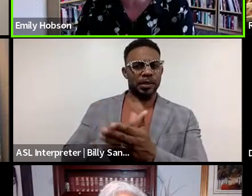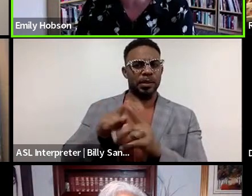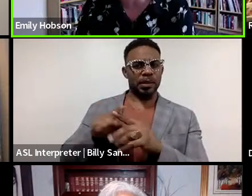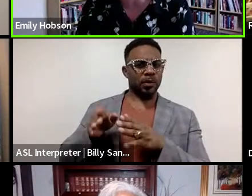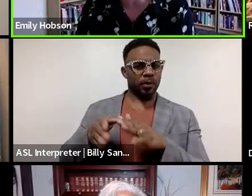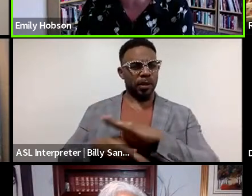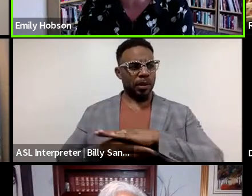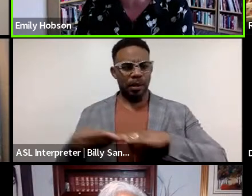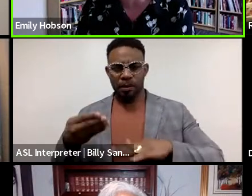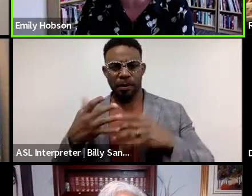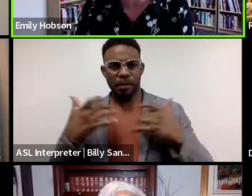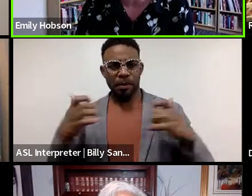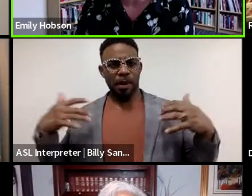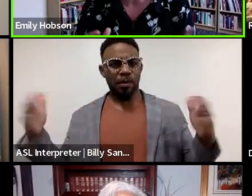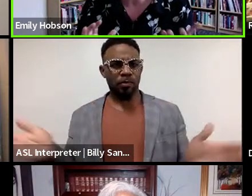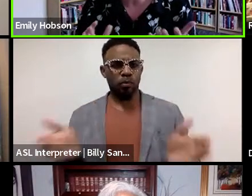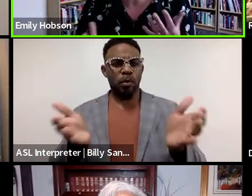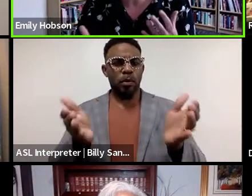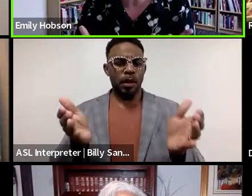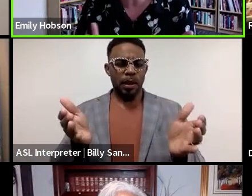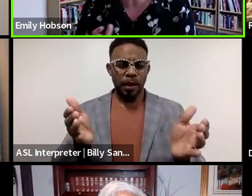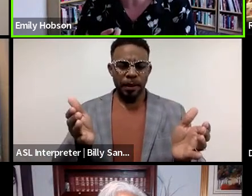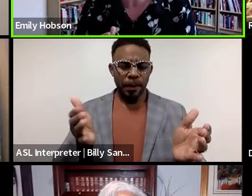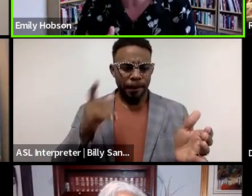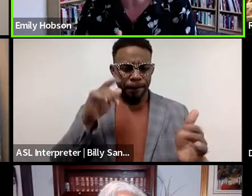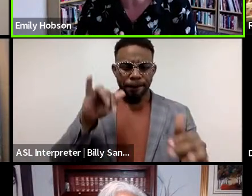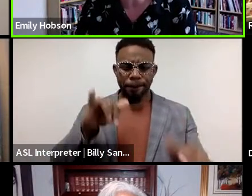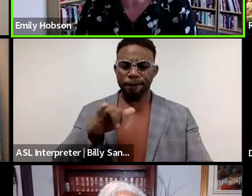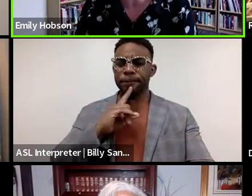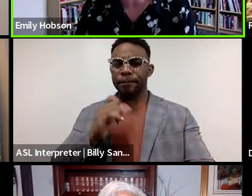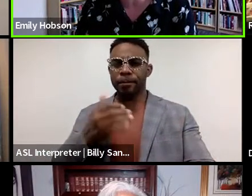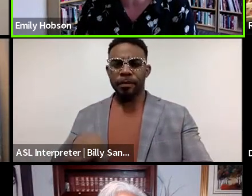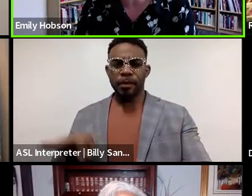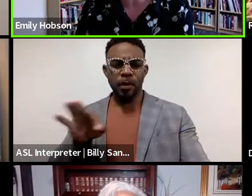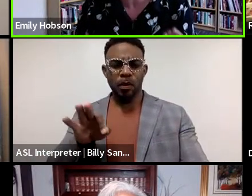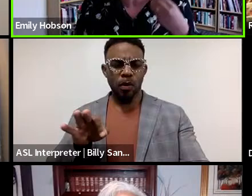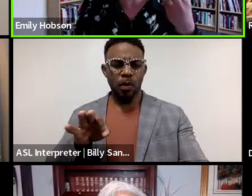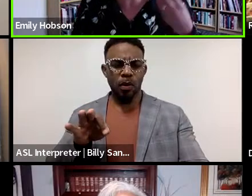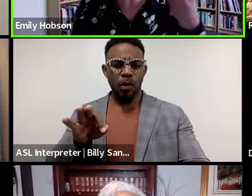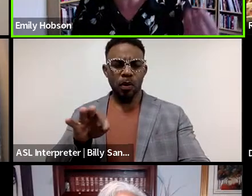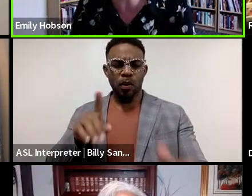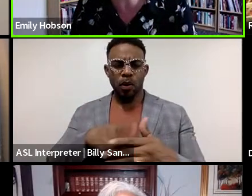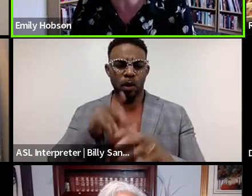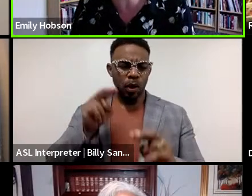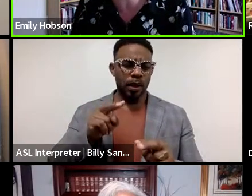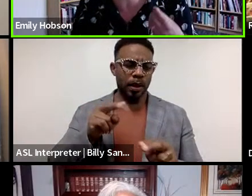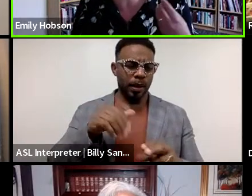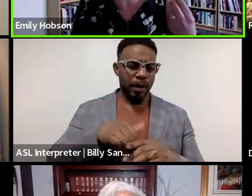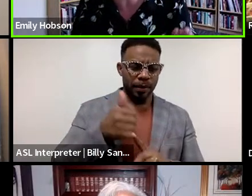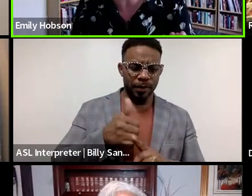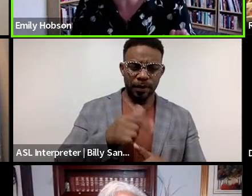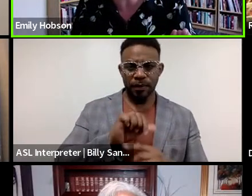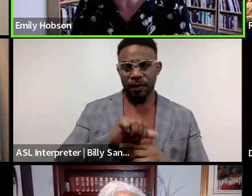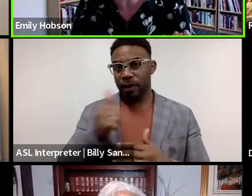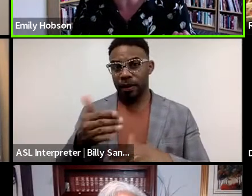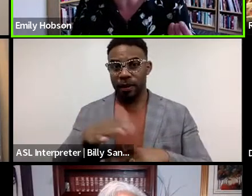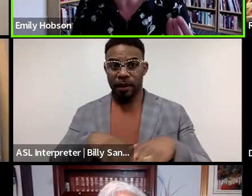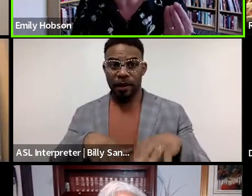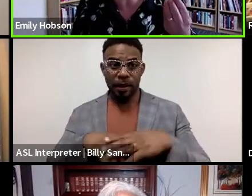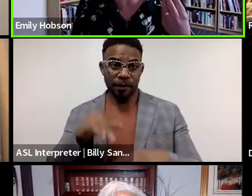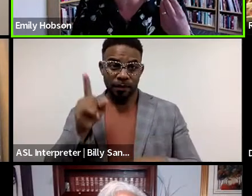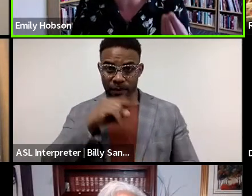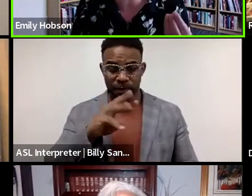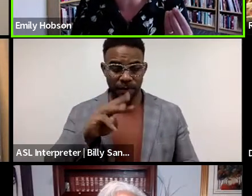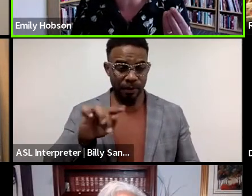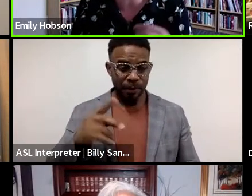that undermine mass mobilization. And I think this is a really important critique to look at, but in and of itself, it's another layer of a myth,